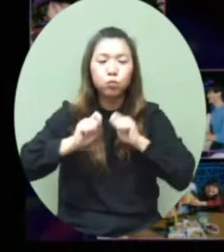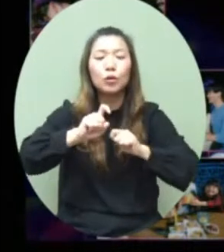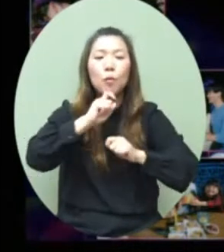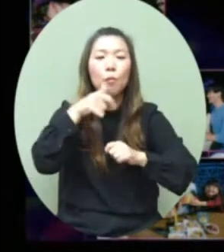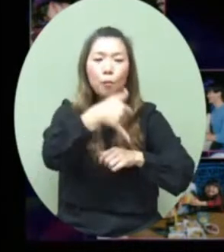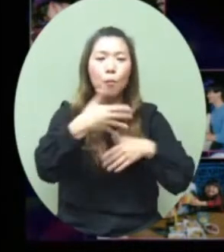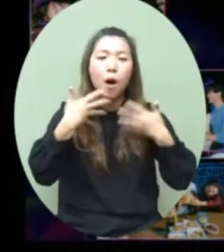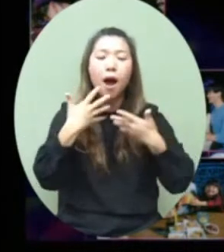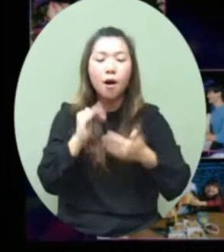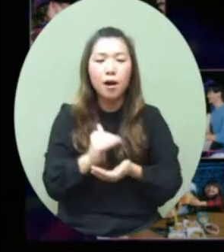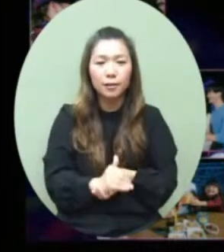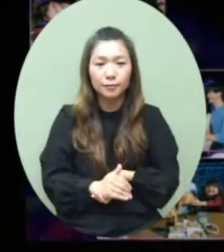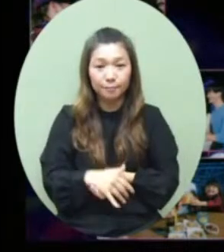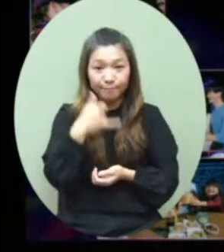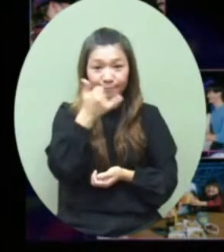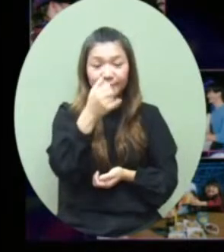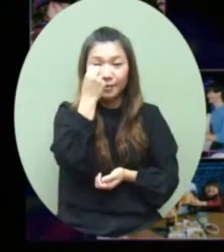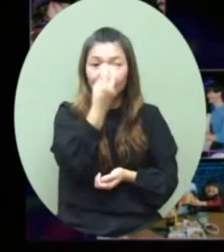etc.